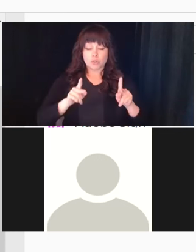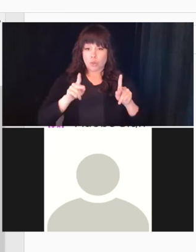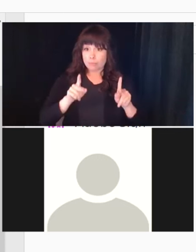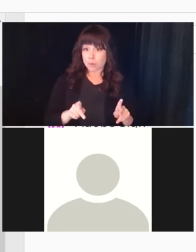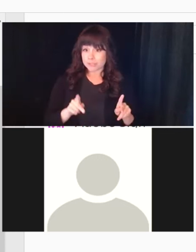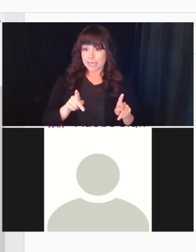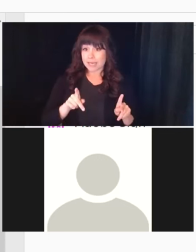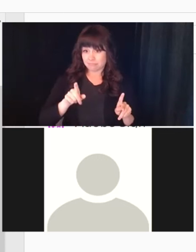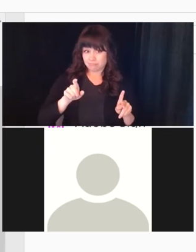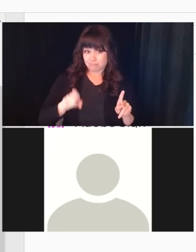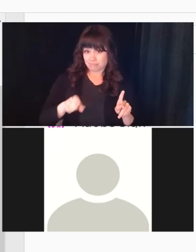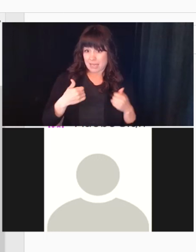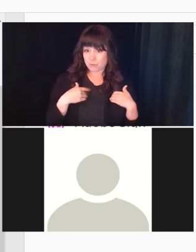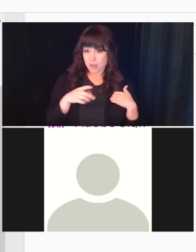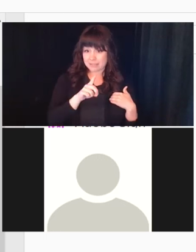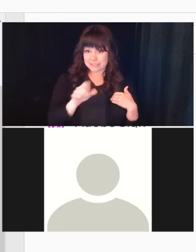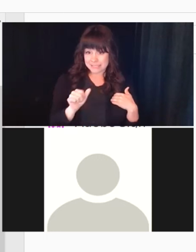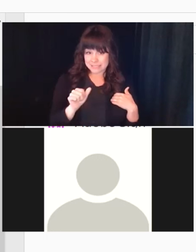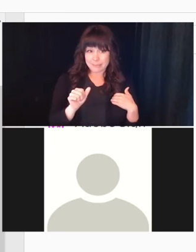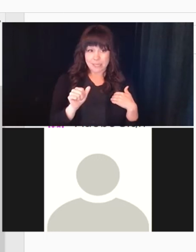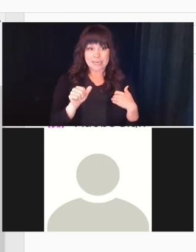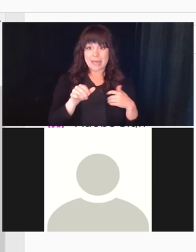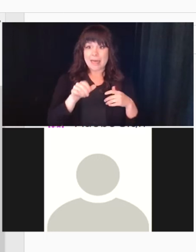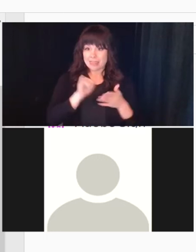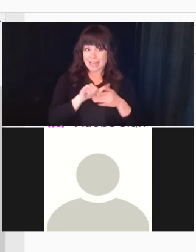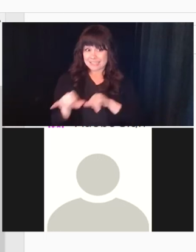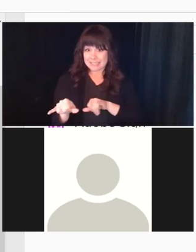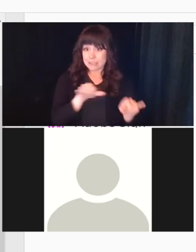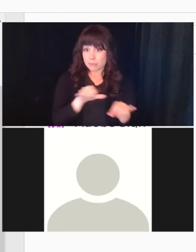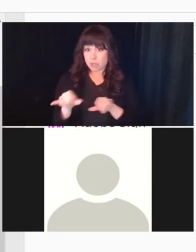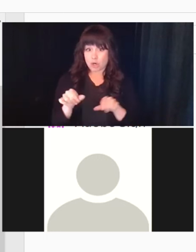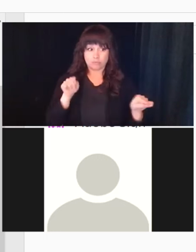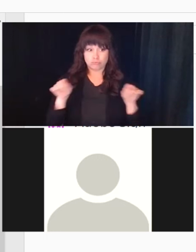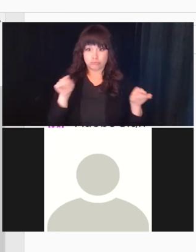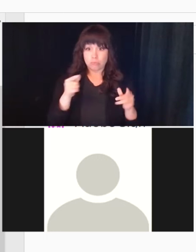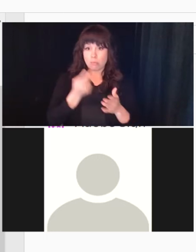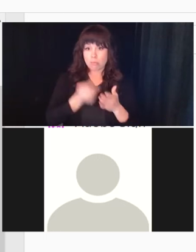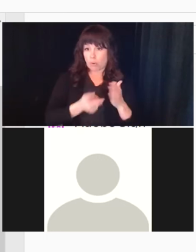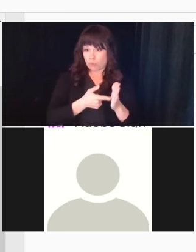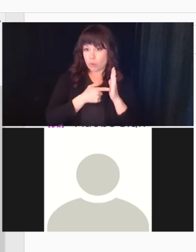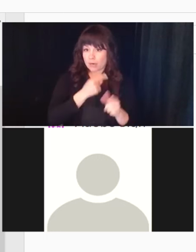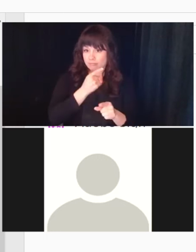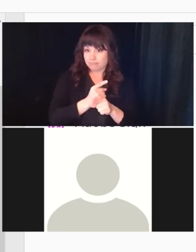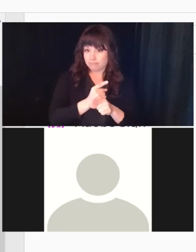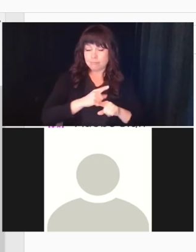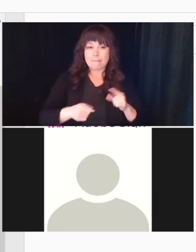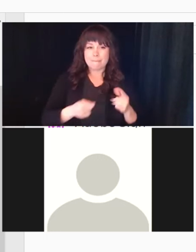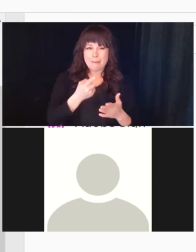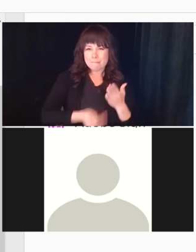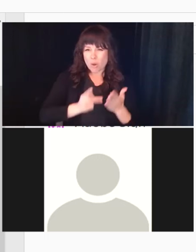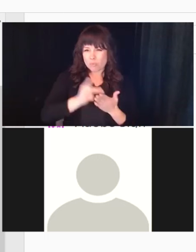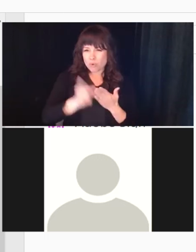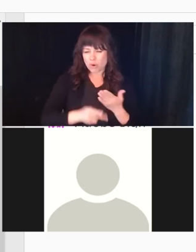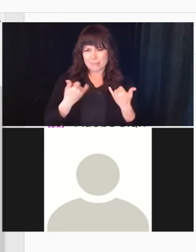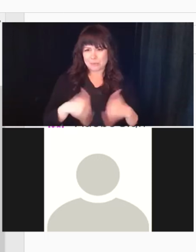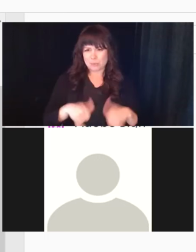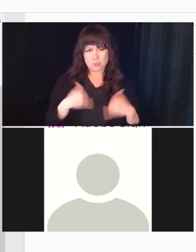as being the same between both programs, they are vastly different programs in a lot of different ways, as you'll see as we're going through